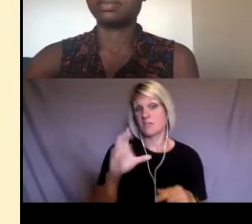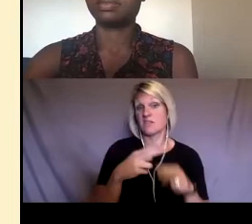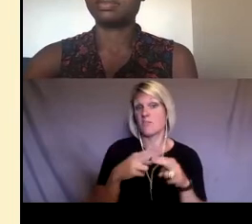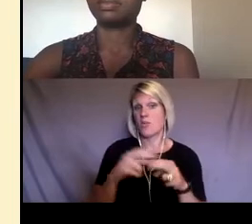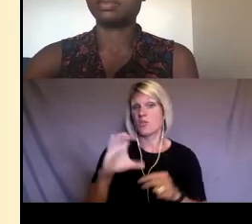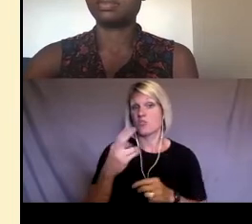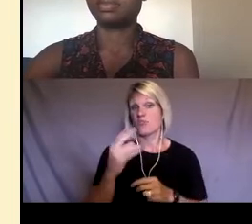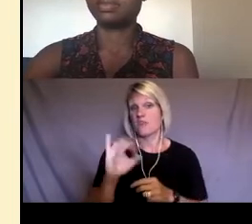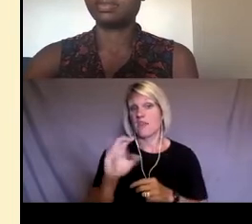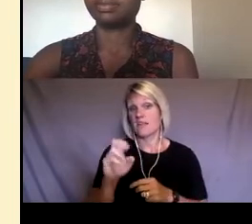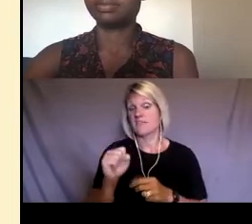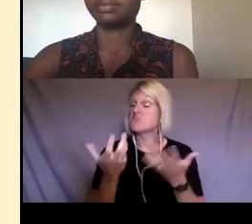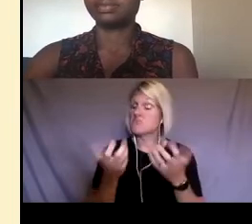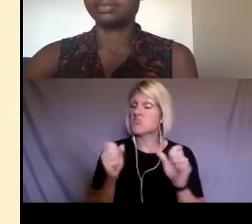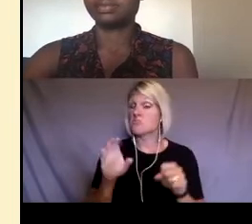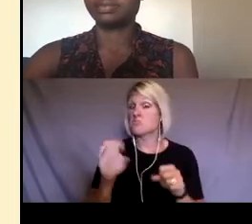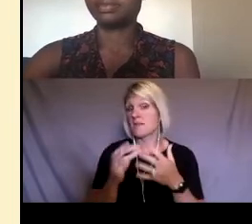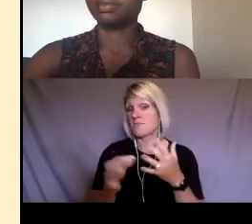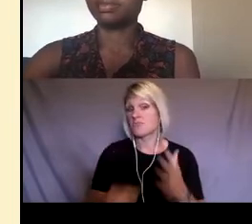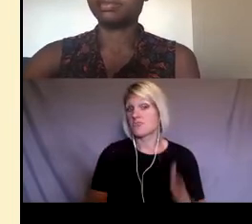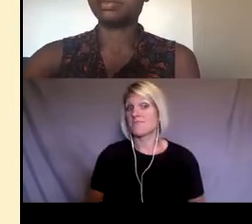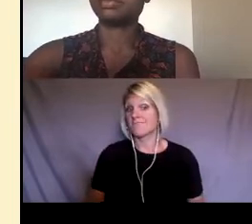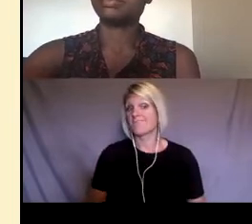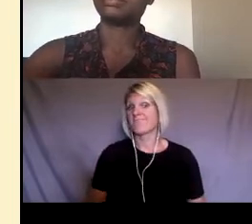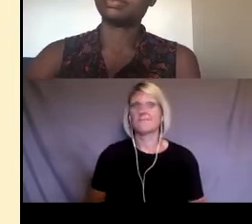So we're here.